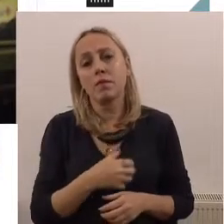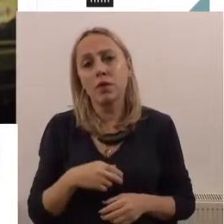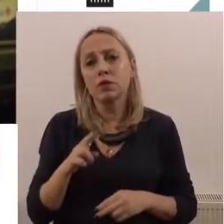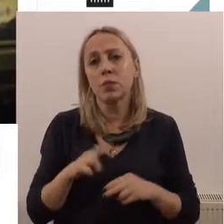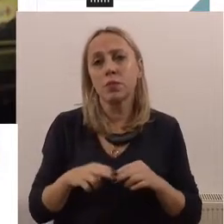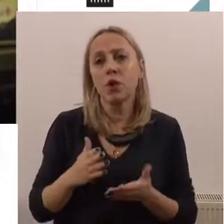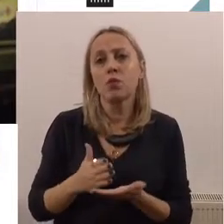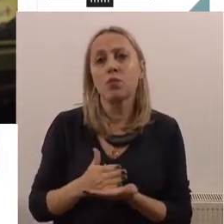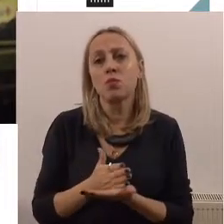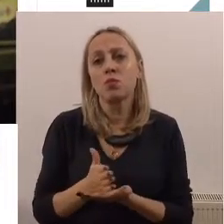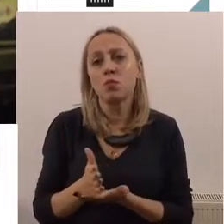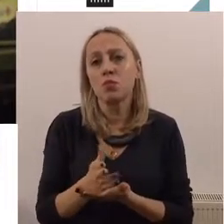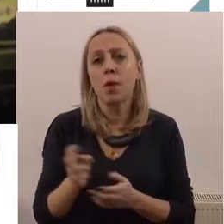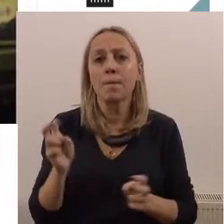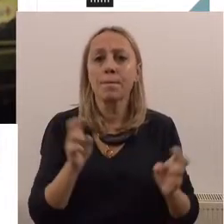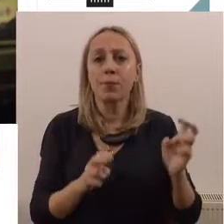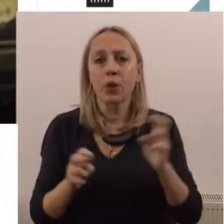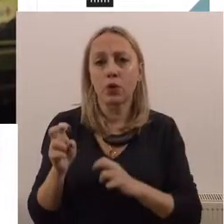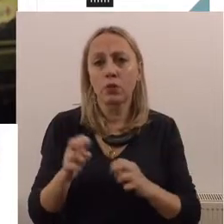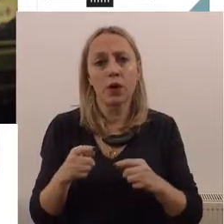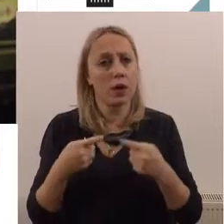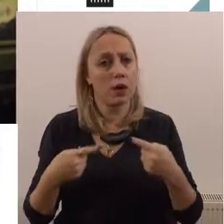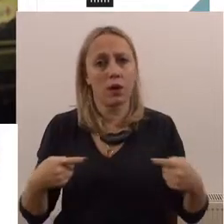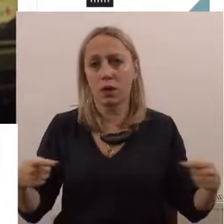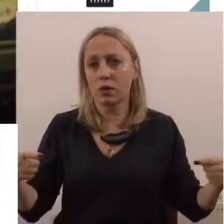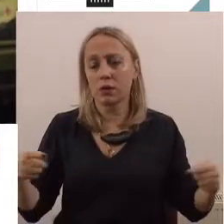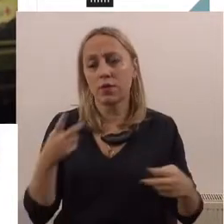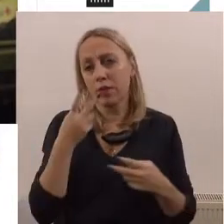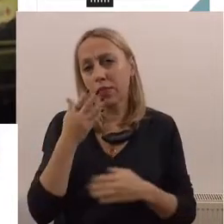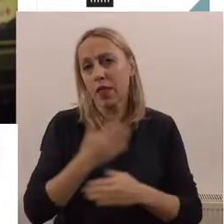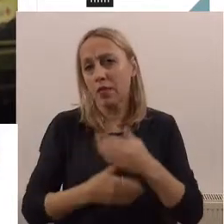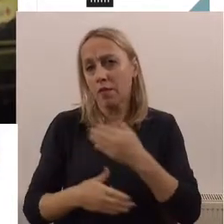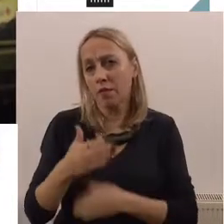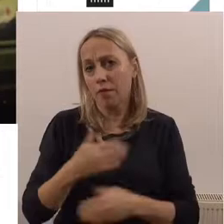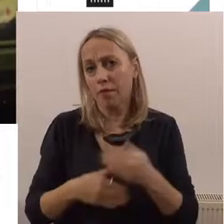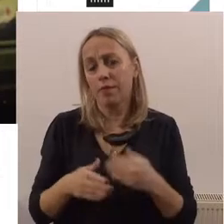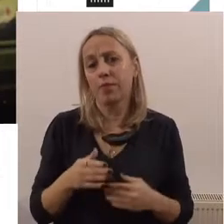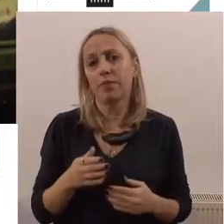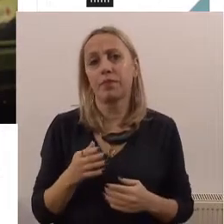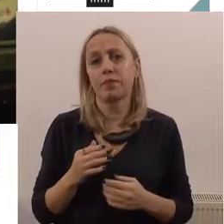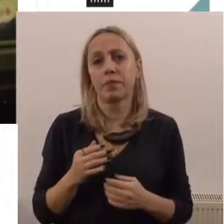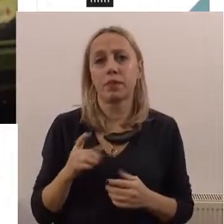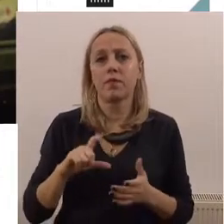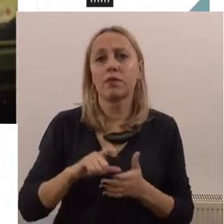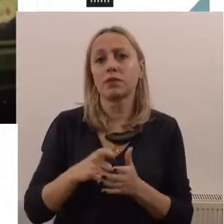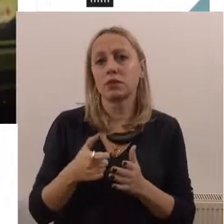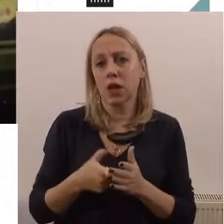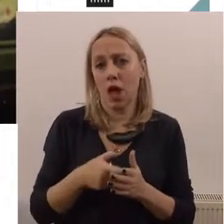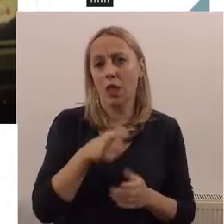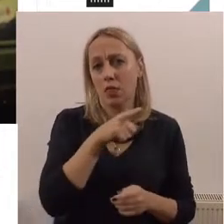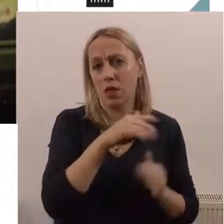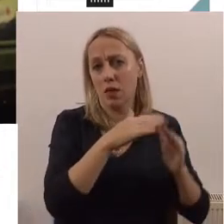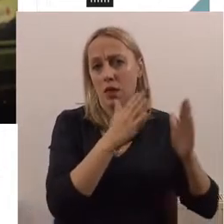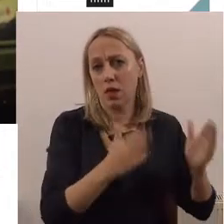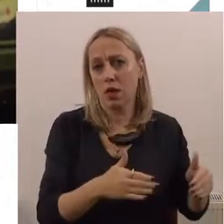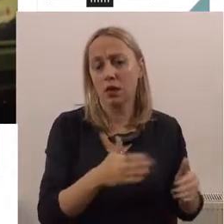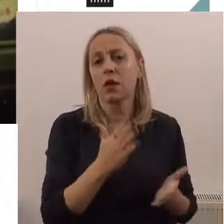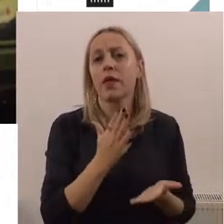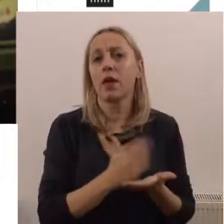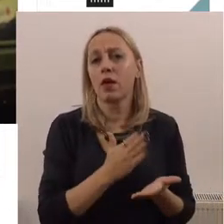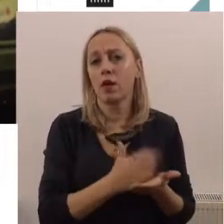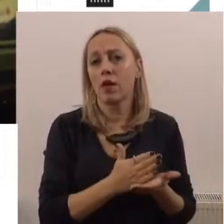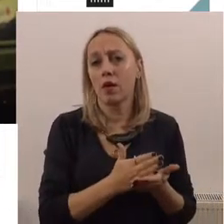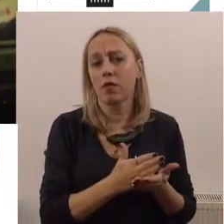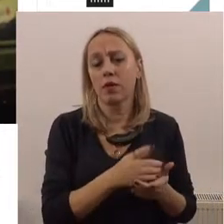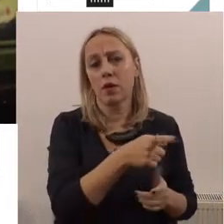As for our plans going forward, it's very important to build the routes for guests with various types of disabilities through